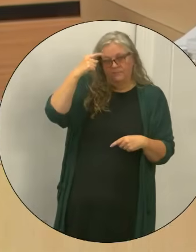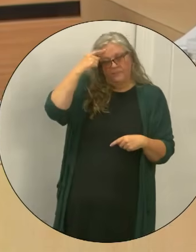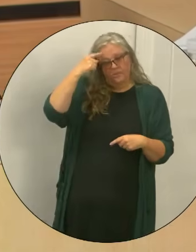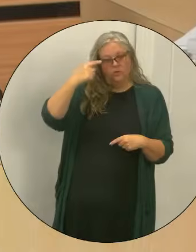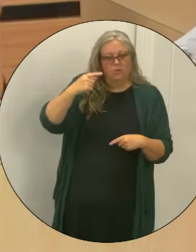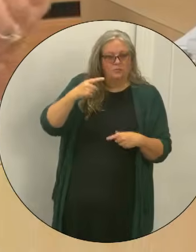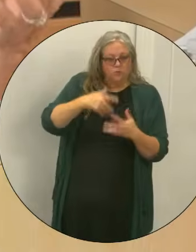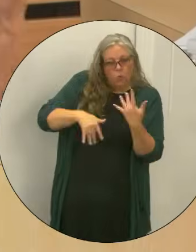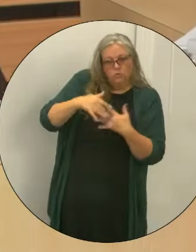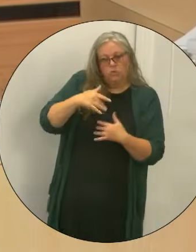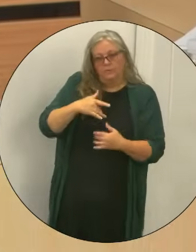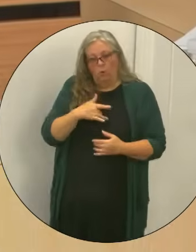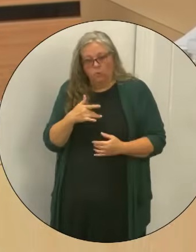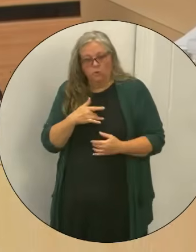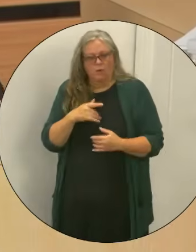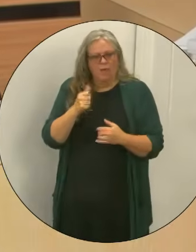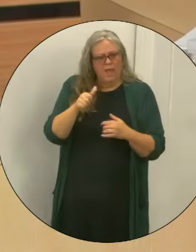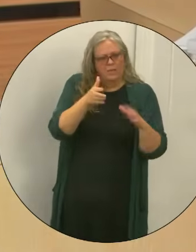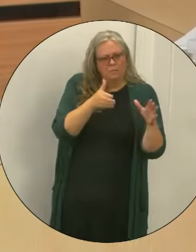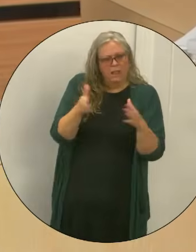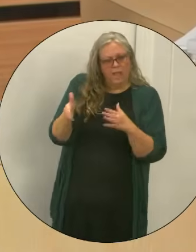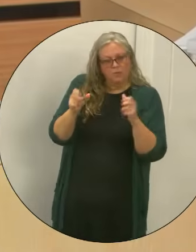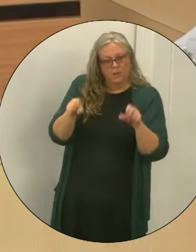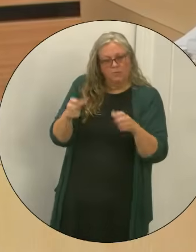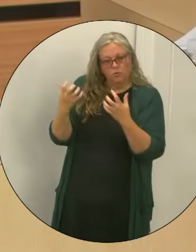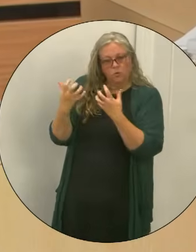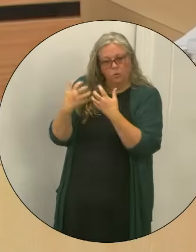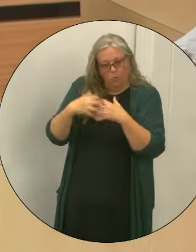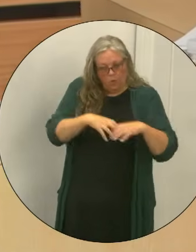the future to be able to coordinate or